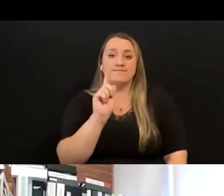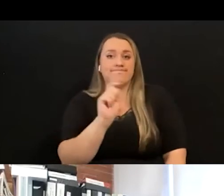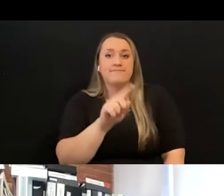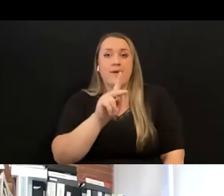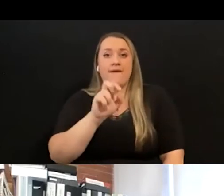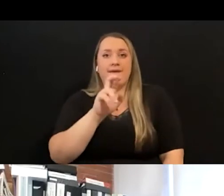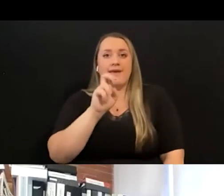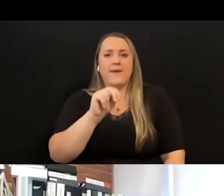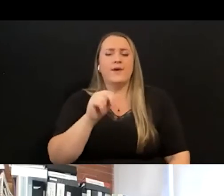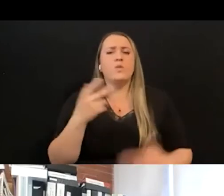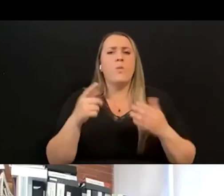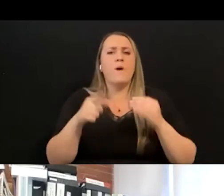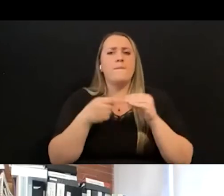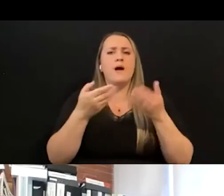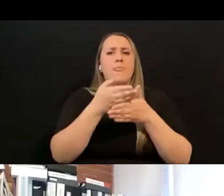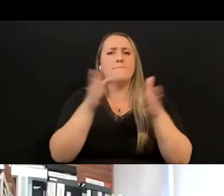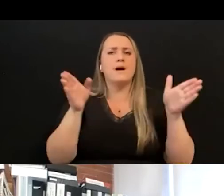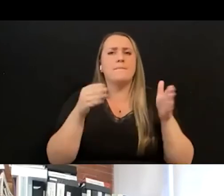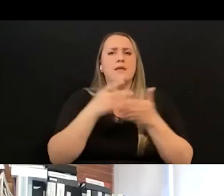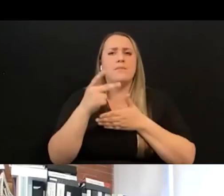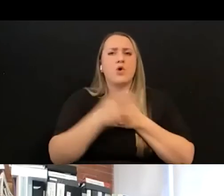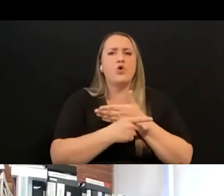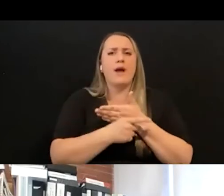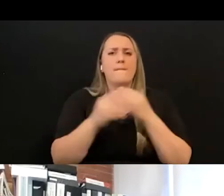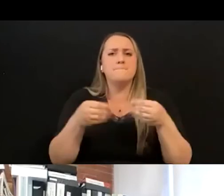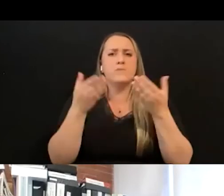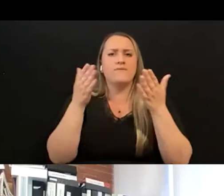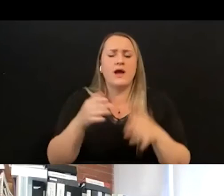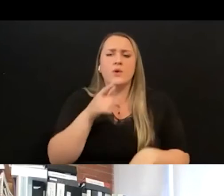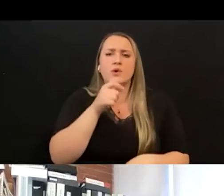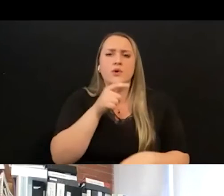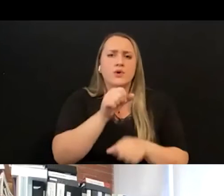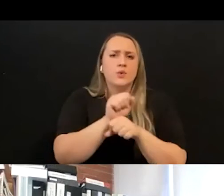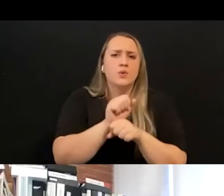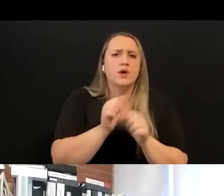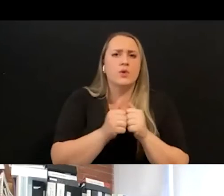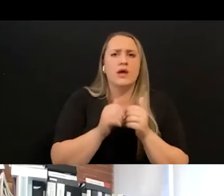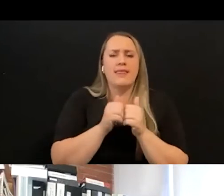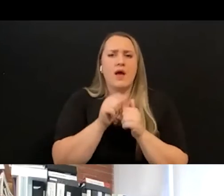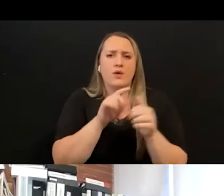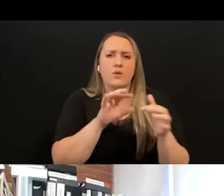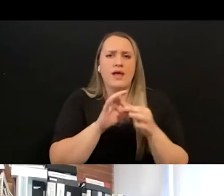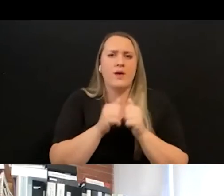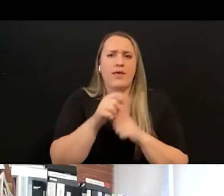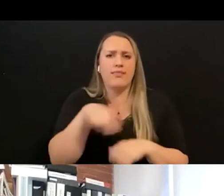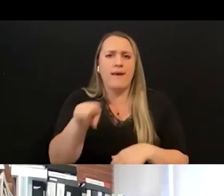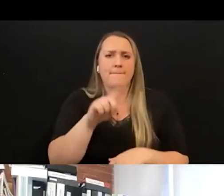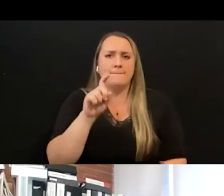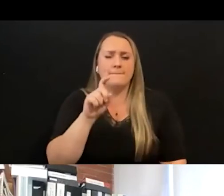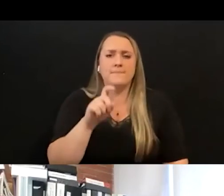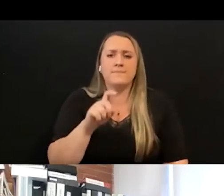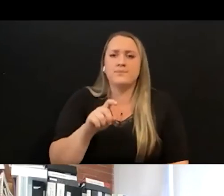public program providers? Can you tell us who you worked with and how you connected with them?